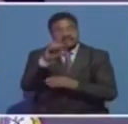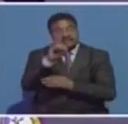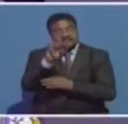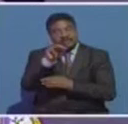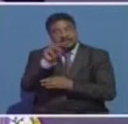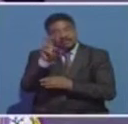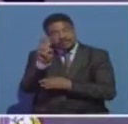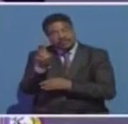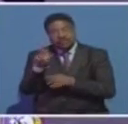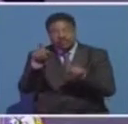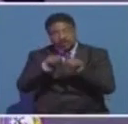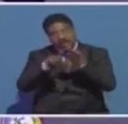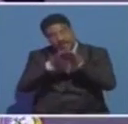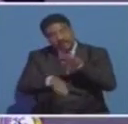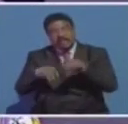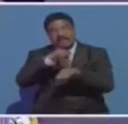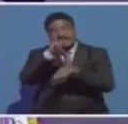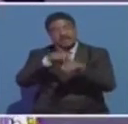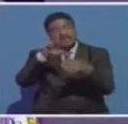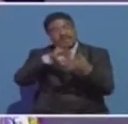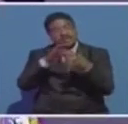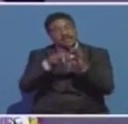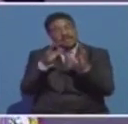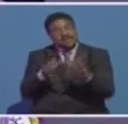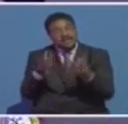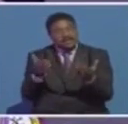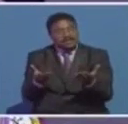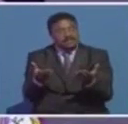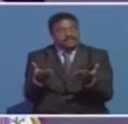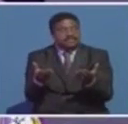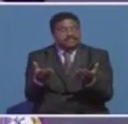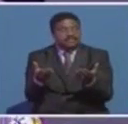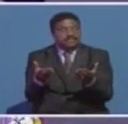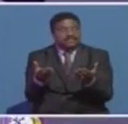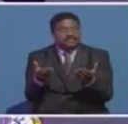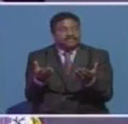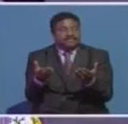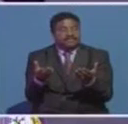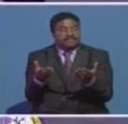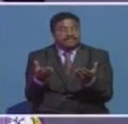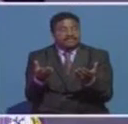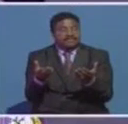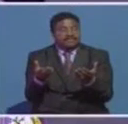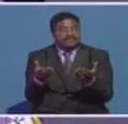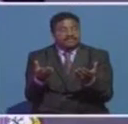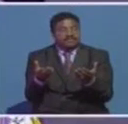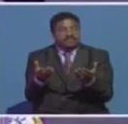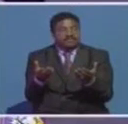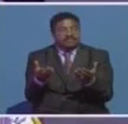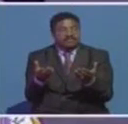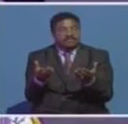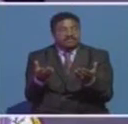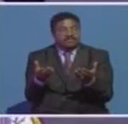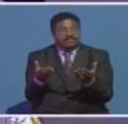the national coordinator, recently appointed Mr. Chanda Kavwe. And then honors and awards falls